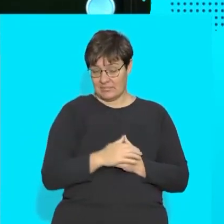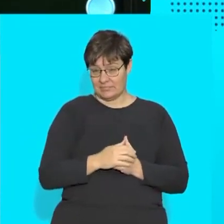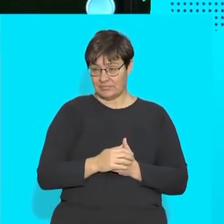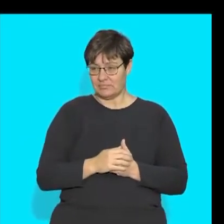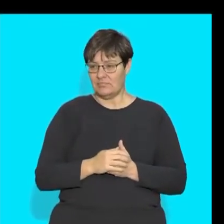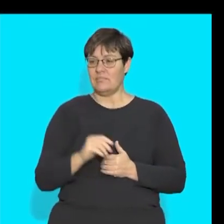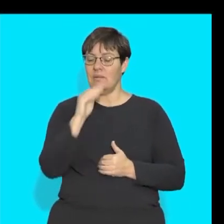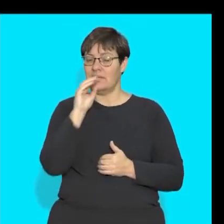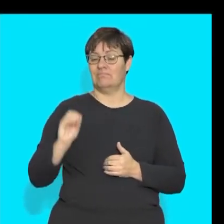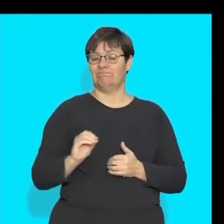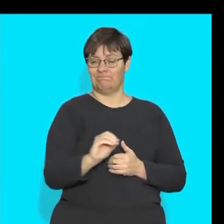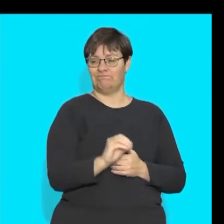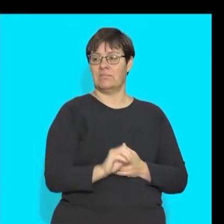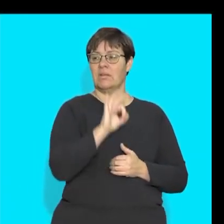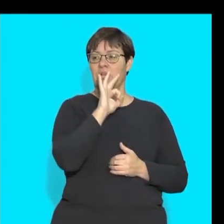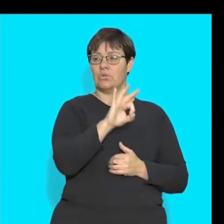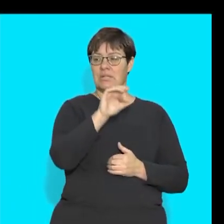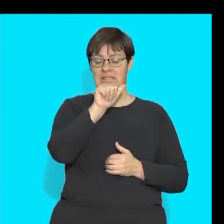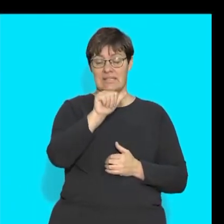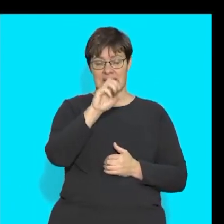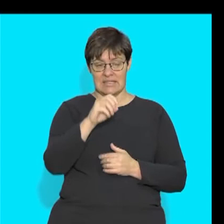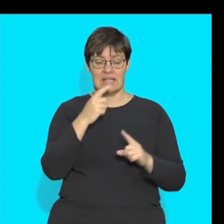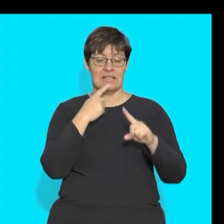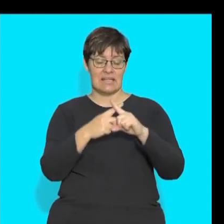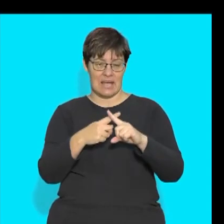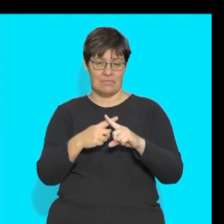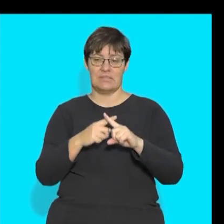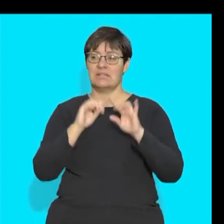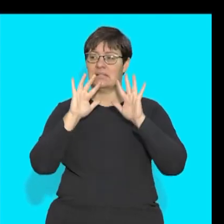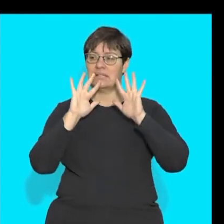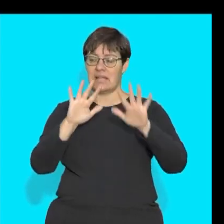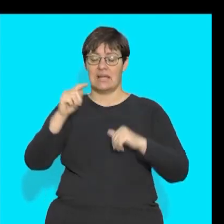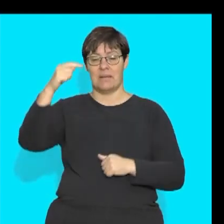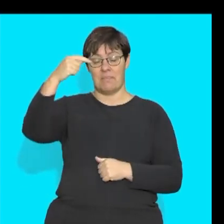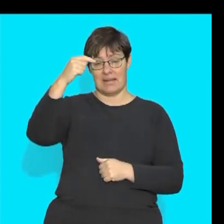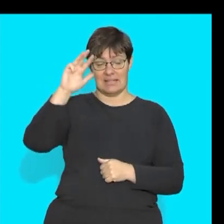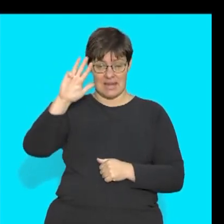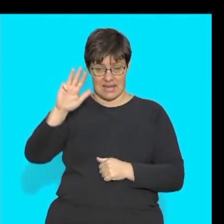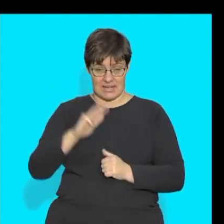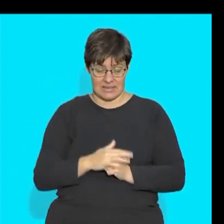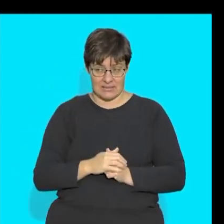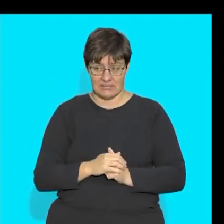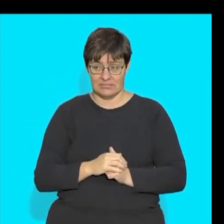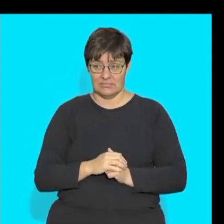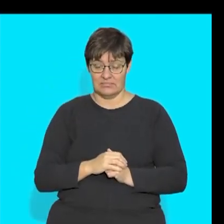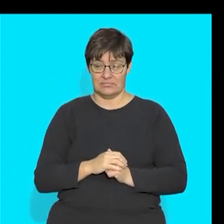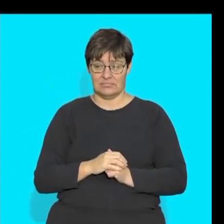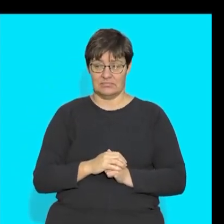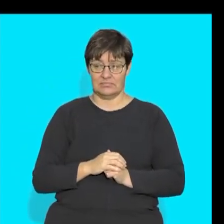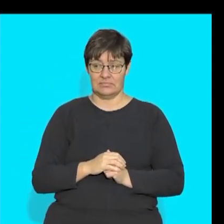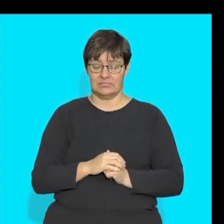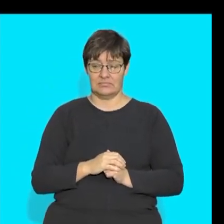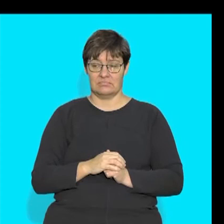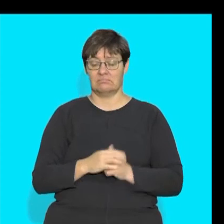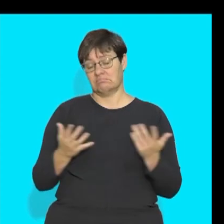wavelengths. That means over here, I've got to go 360 times 10 to